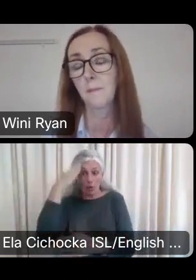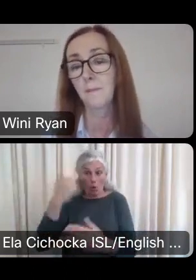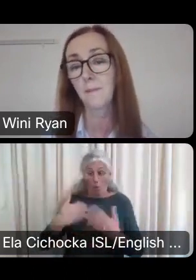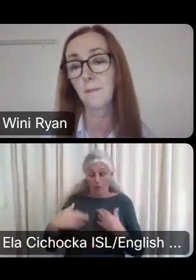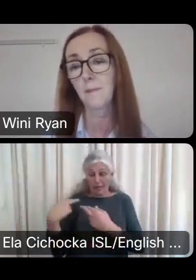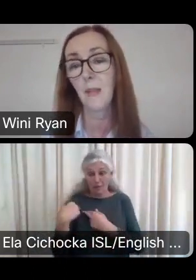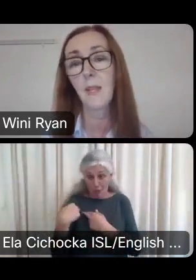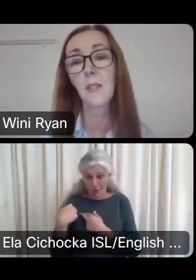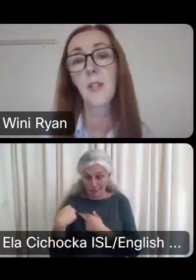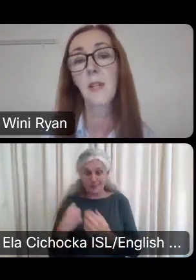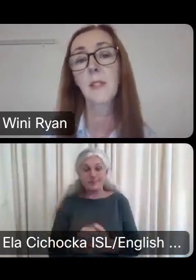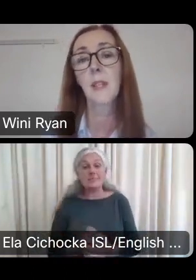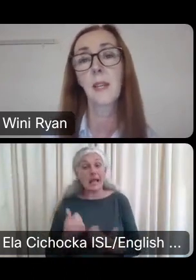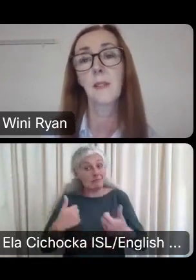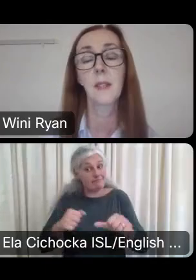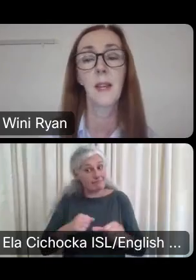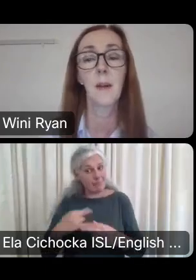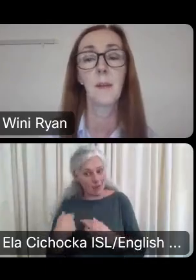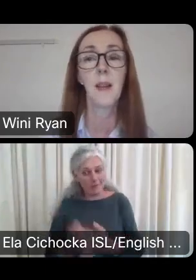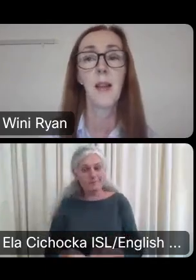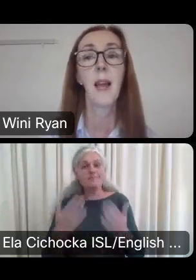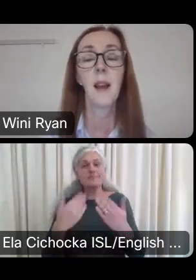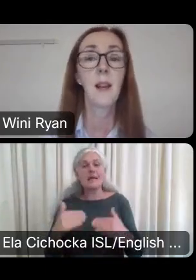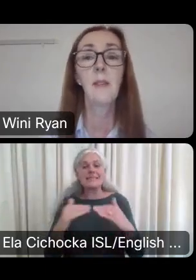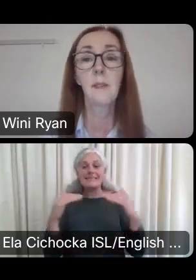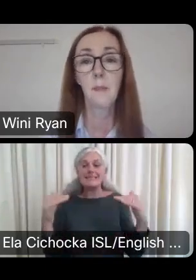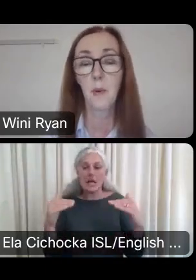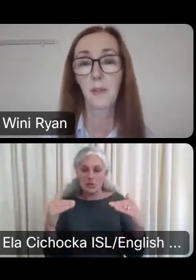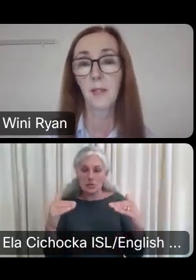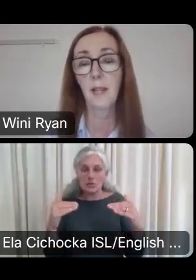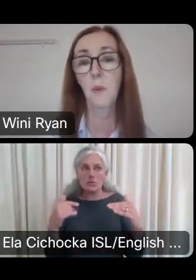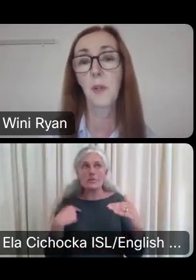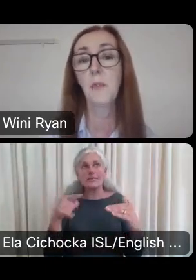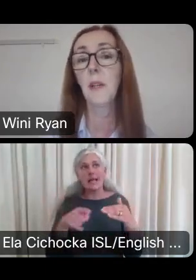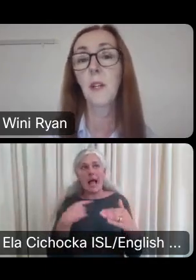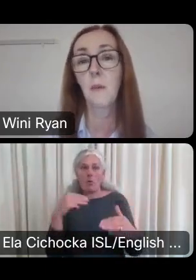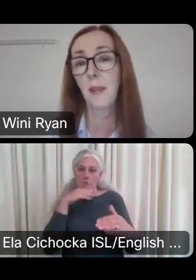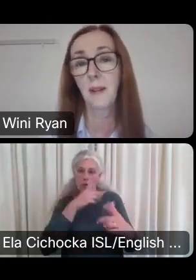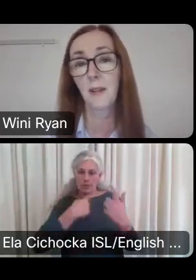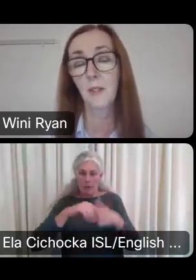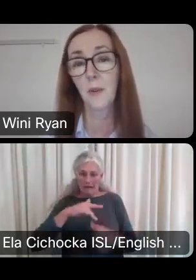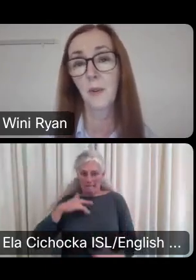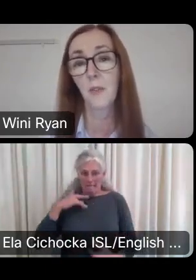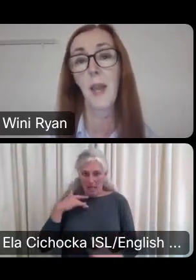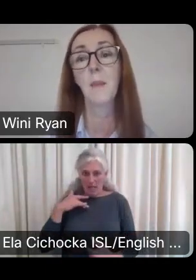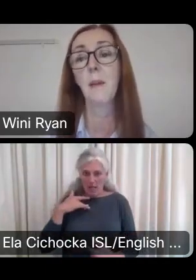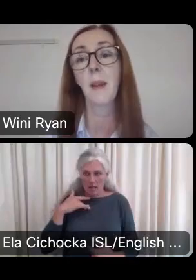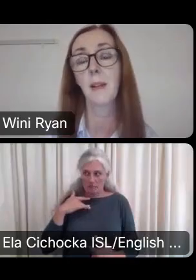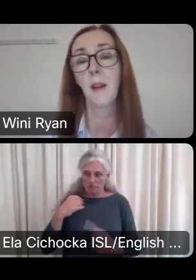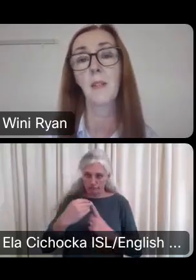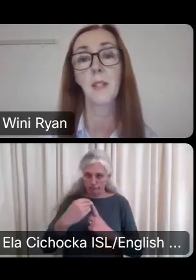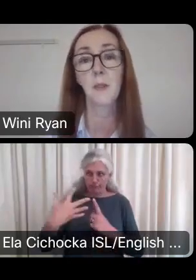fulfilling? Status is our level of importance, like what you feel you're recognized for. So am